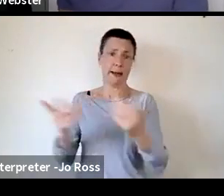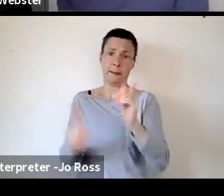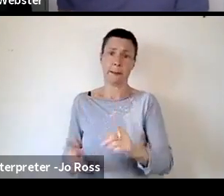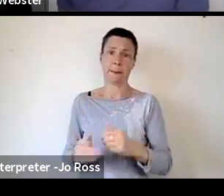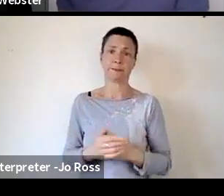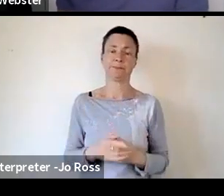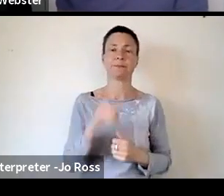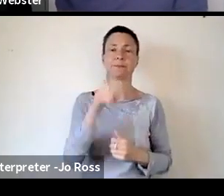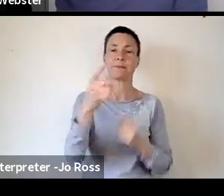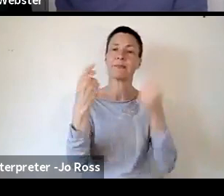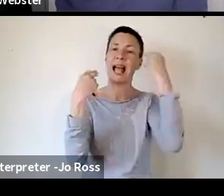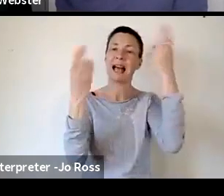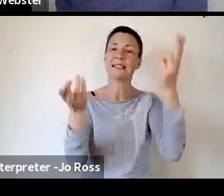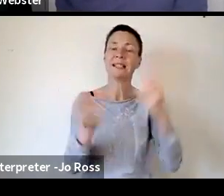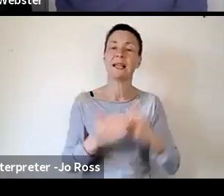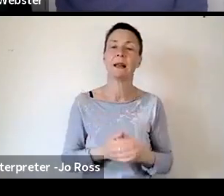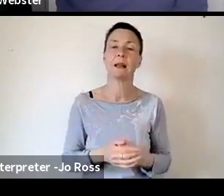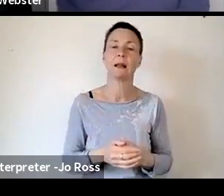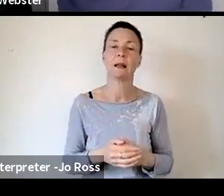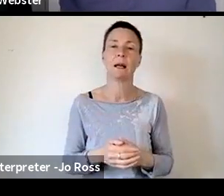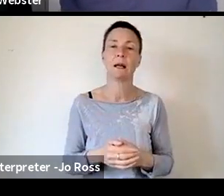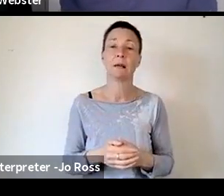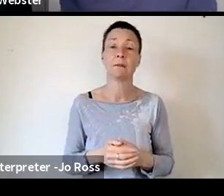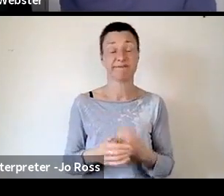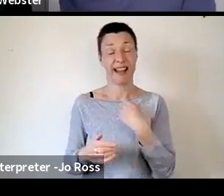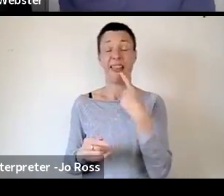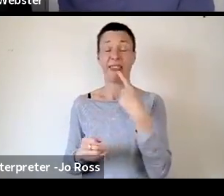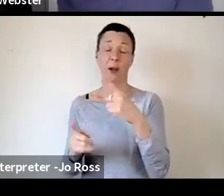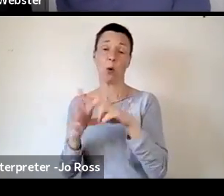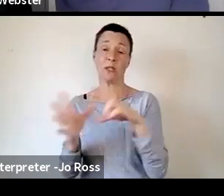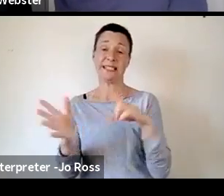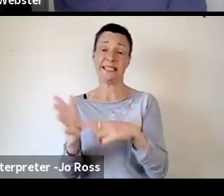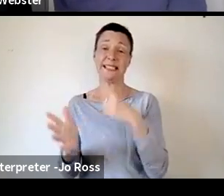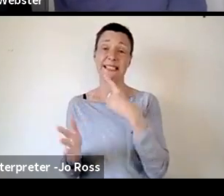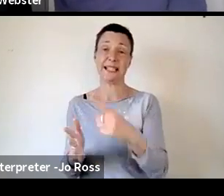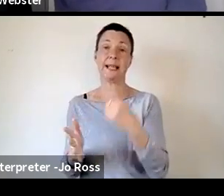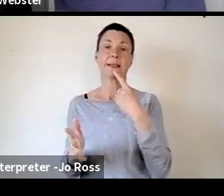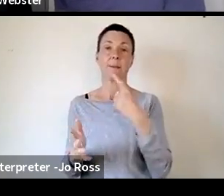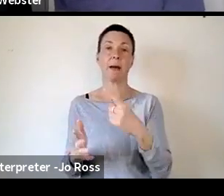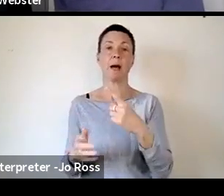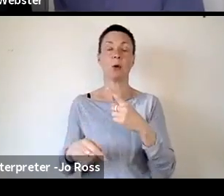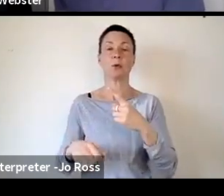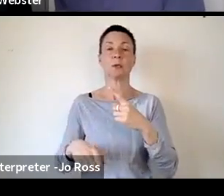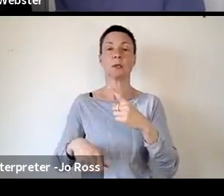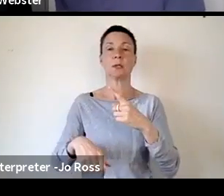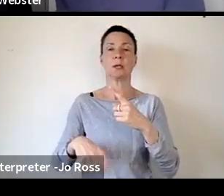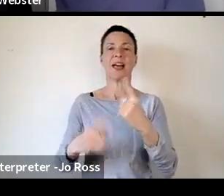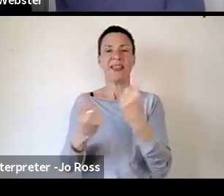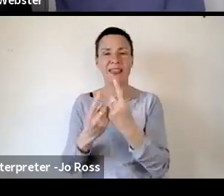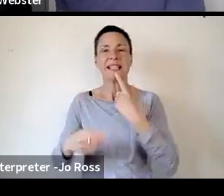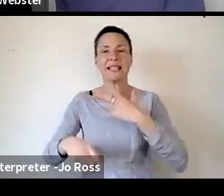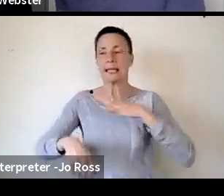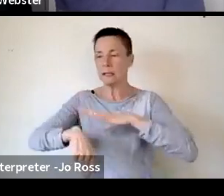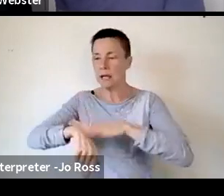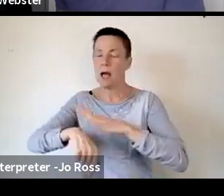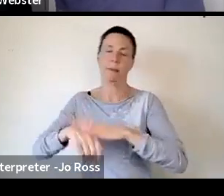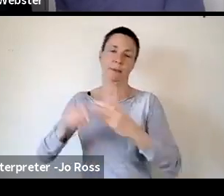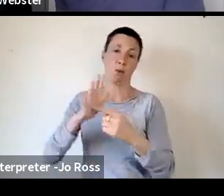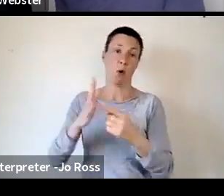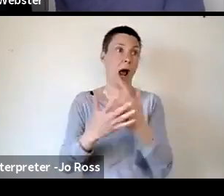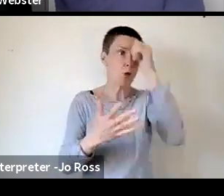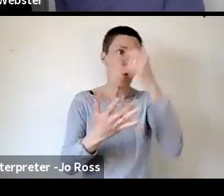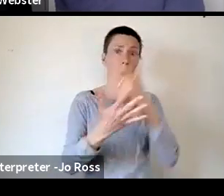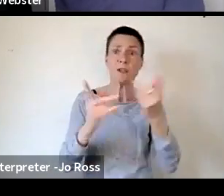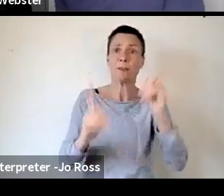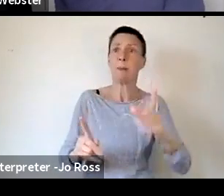I think for me, I would just say that I think what Dean says about things taking time is so key. And I know that a lot of people are really desperate to sort